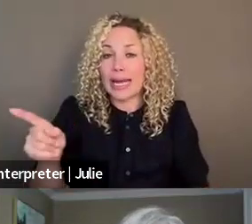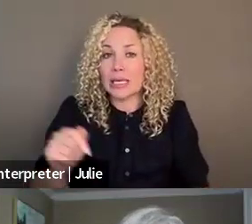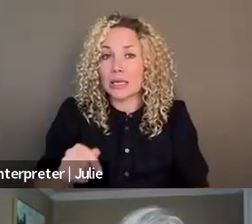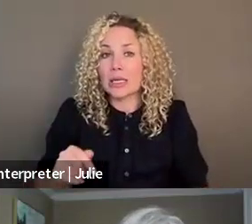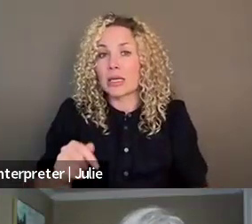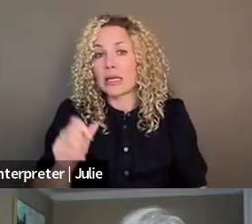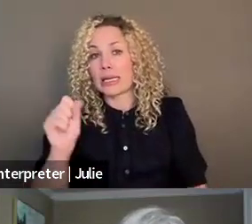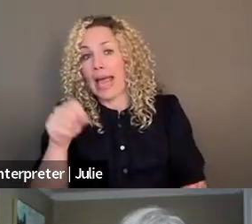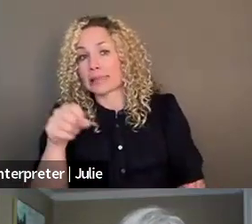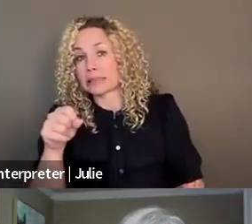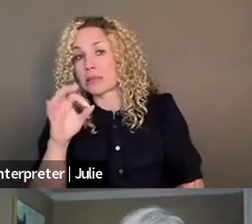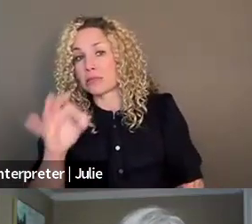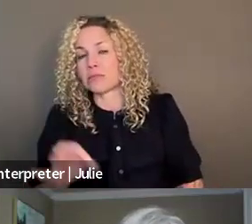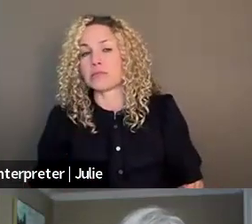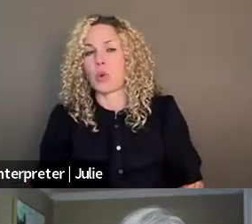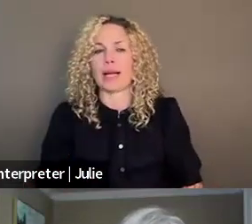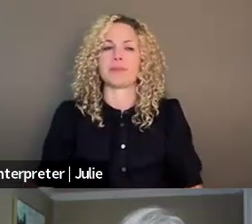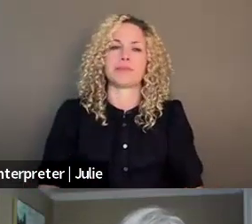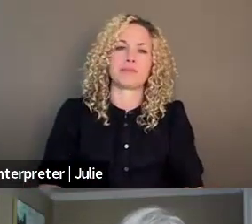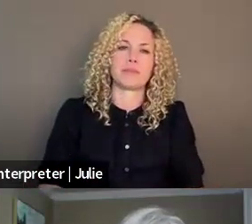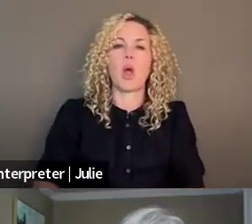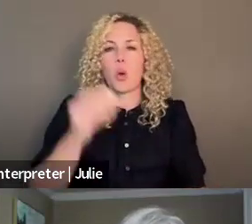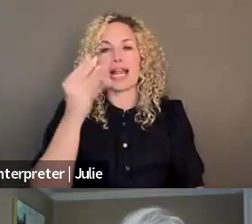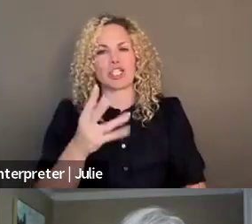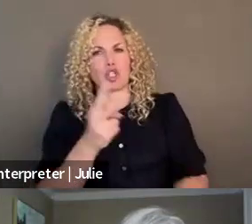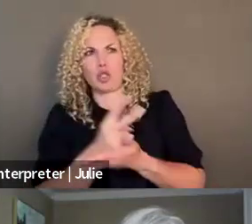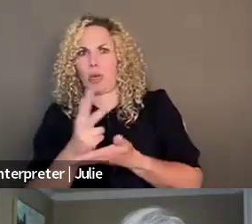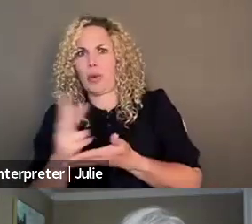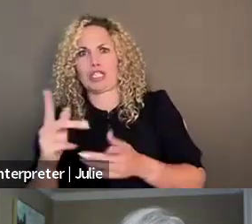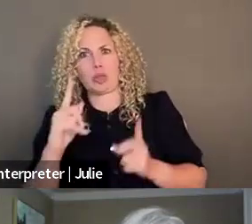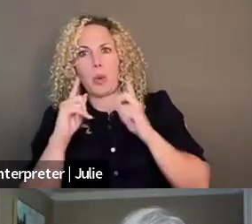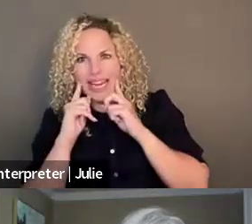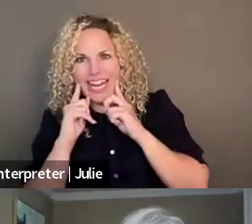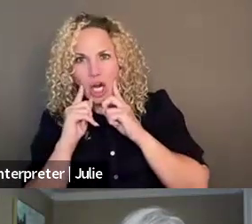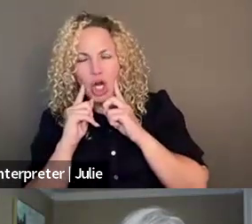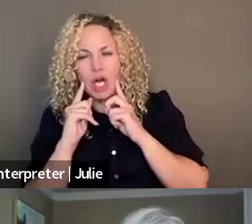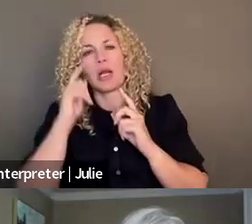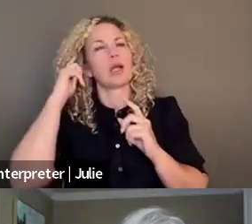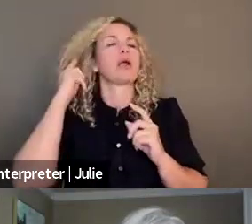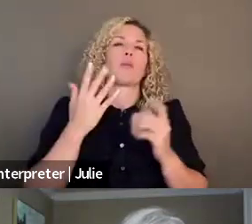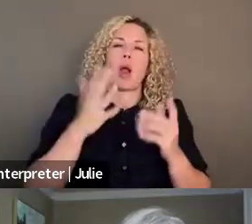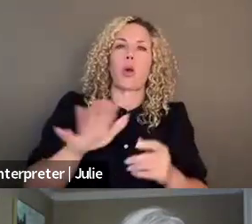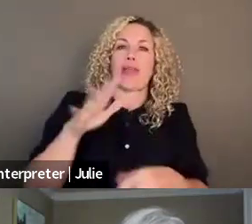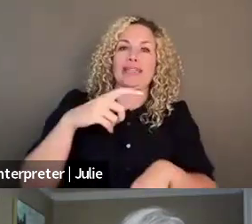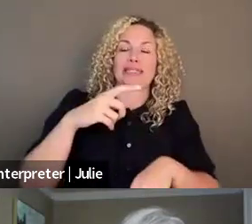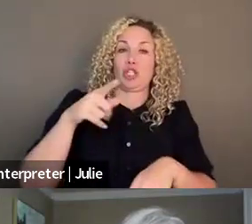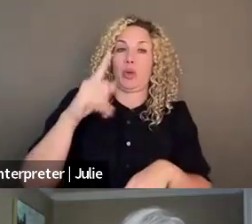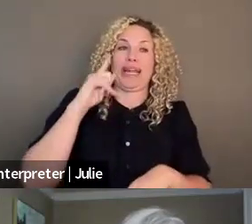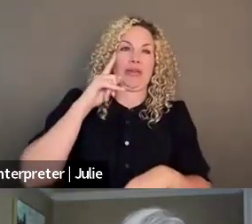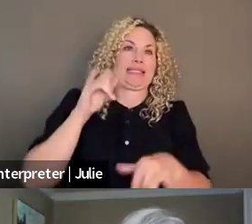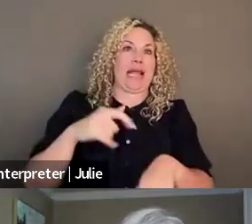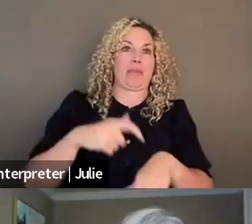right. So we'll let you know. We will, as soon as you will hear, possibly even right around the same time that we do.